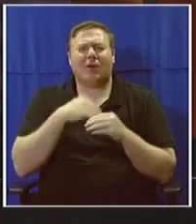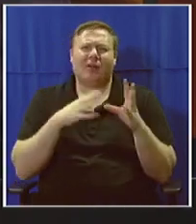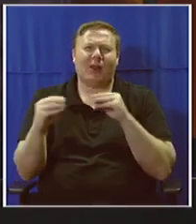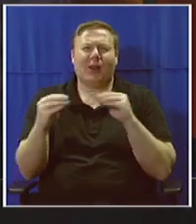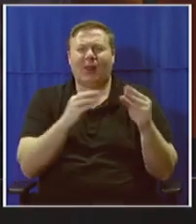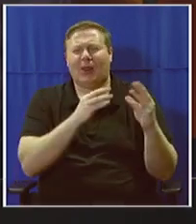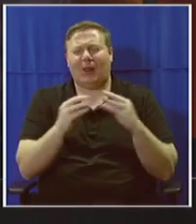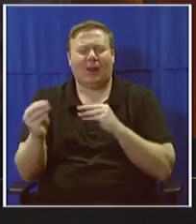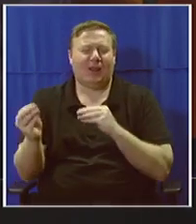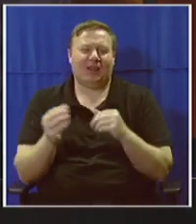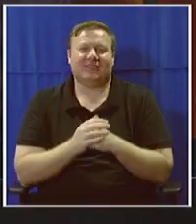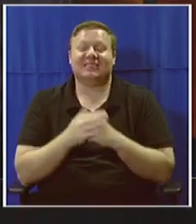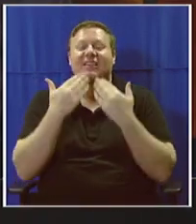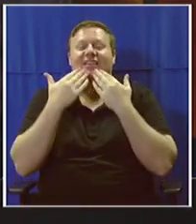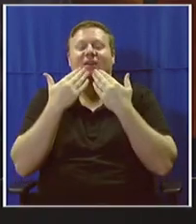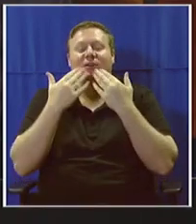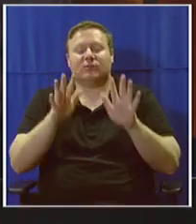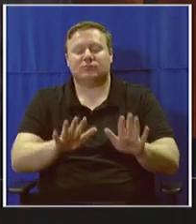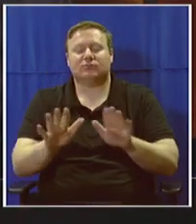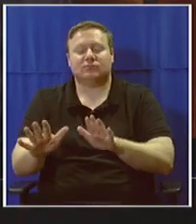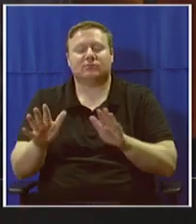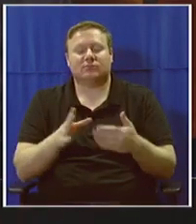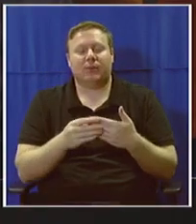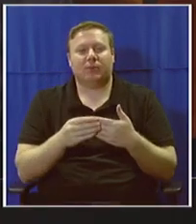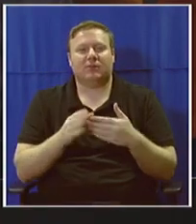Thank you, honorable members.